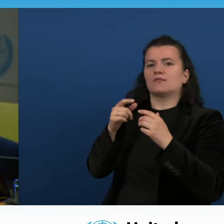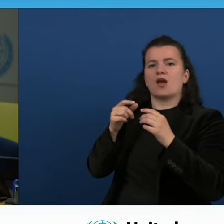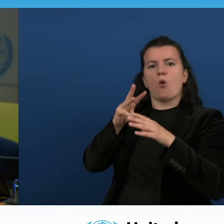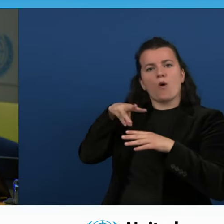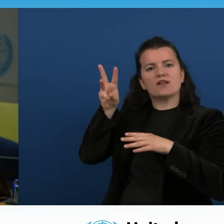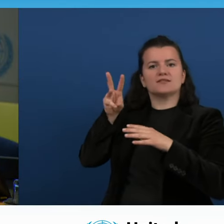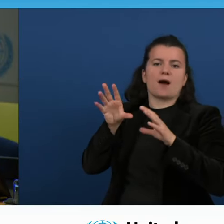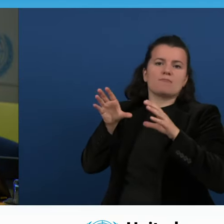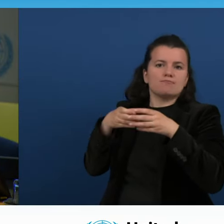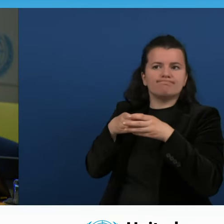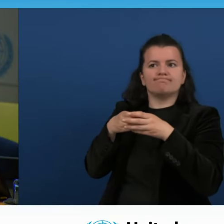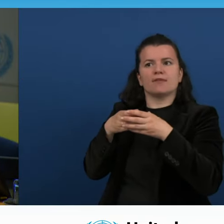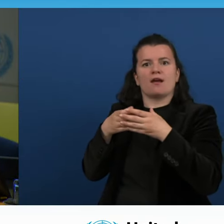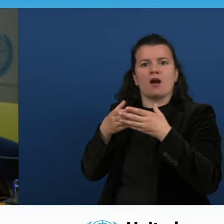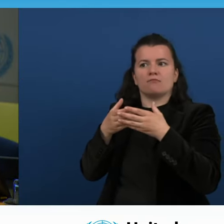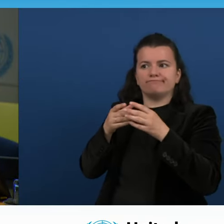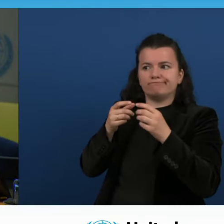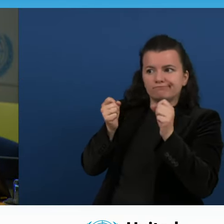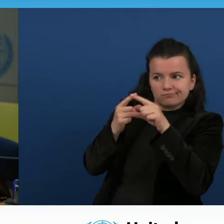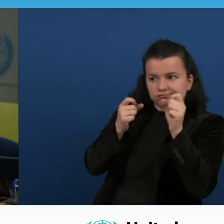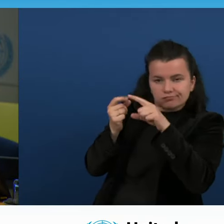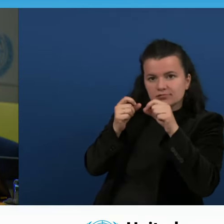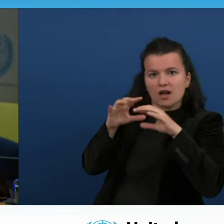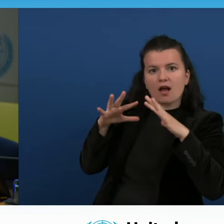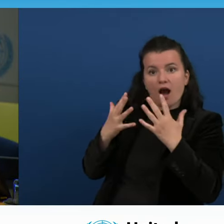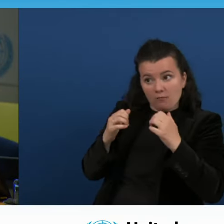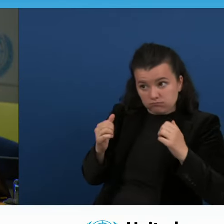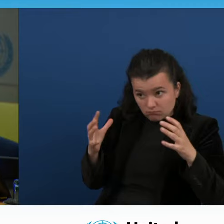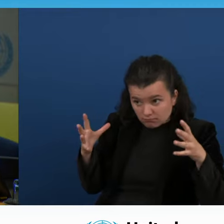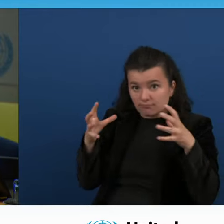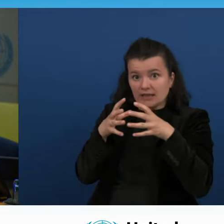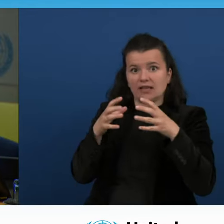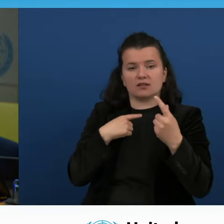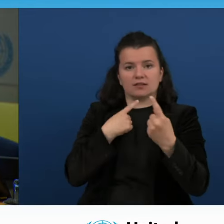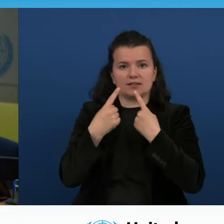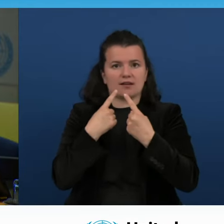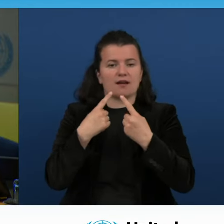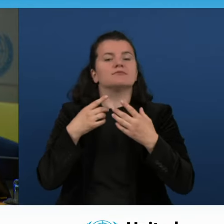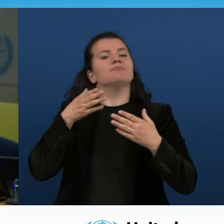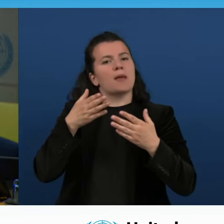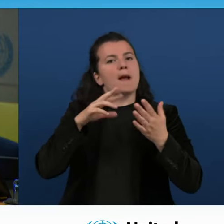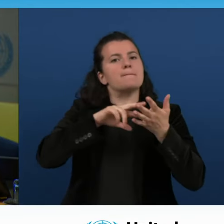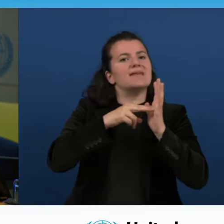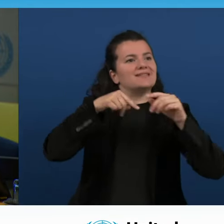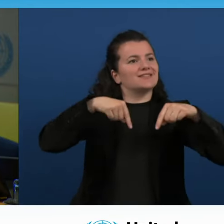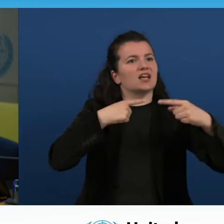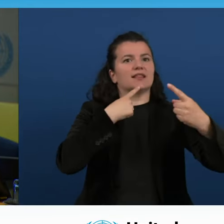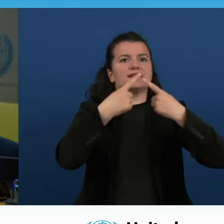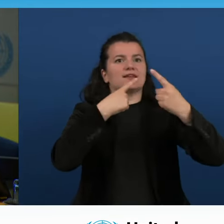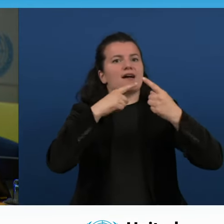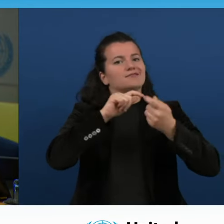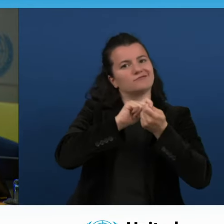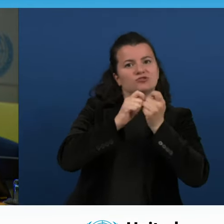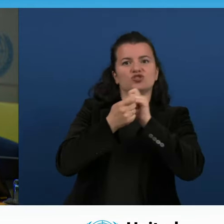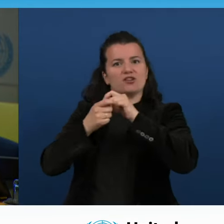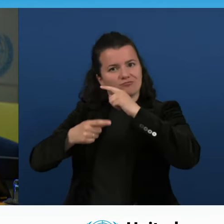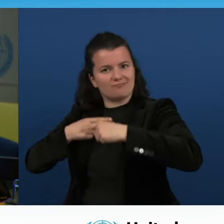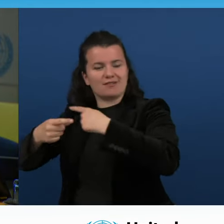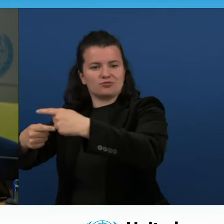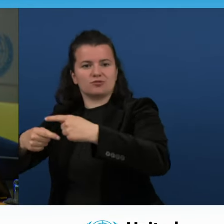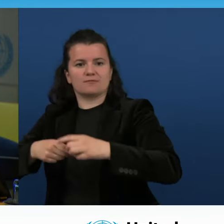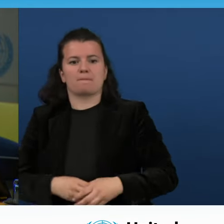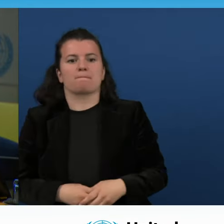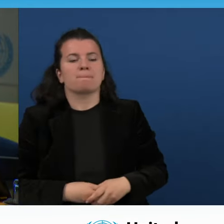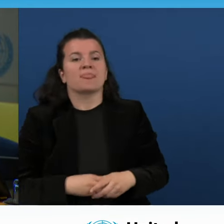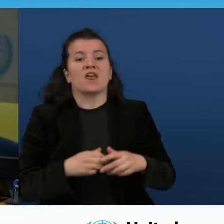these ideas taken into life. The second key point is, you know, key documents coming out of this forum. So